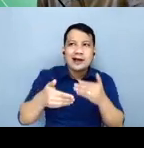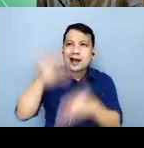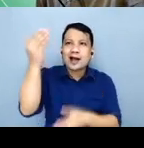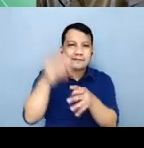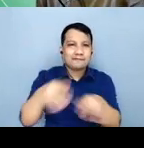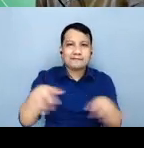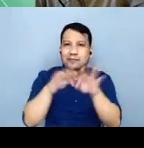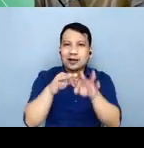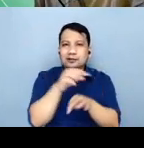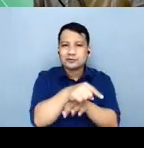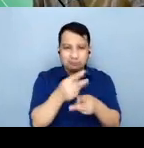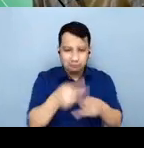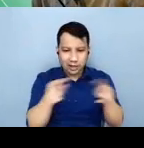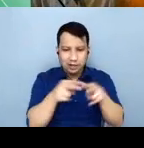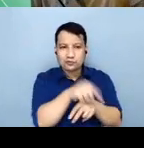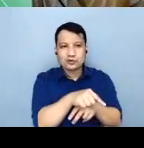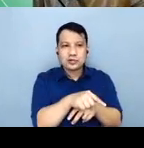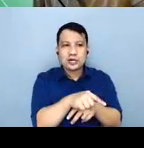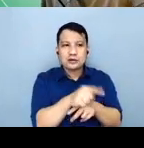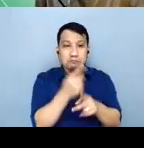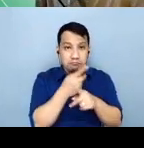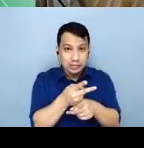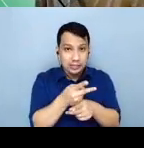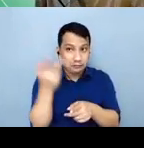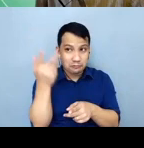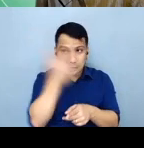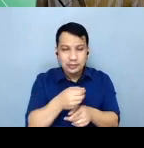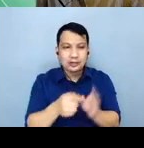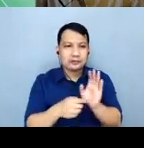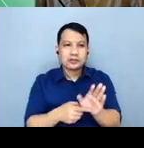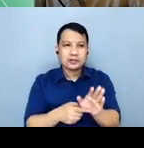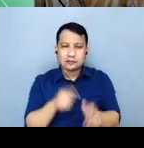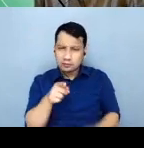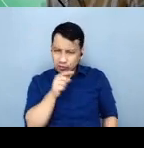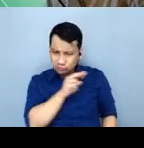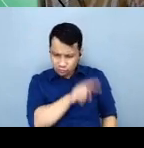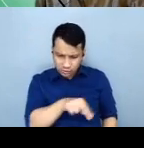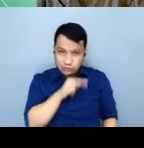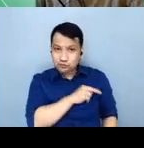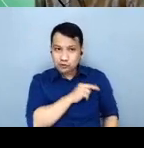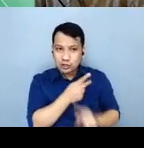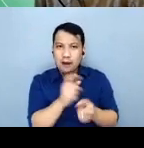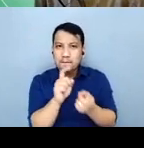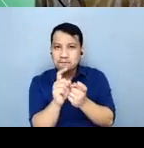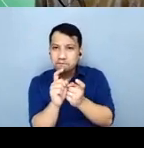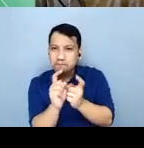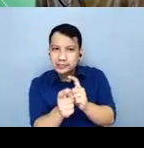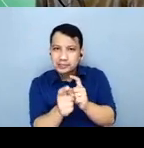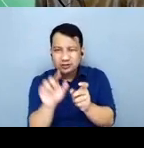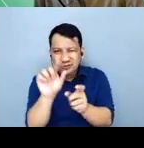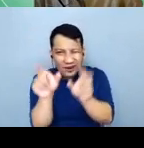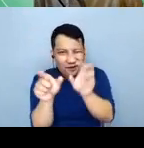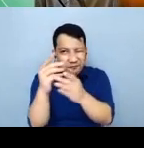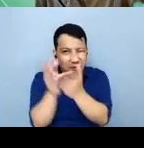that don't have to always appeal to that natural looking material. But by changing very simple parts or